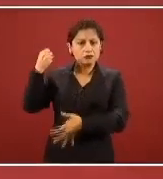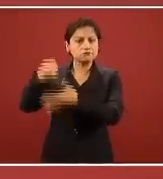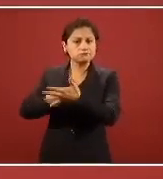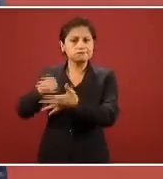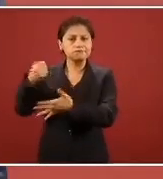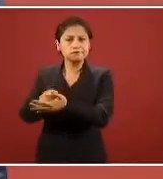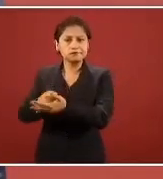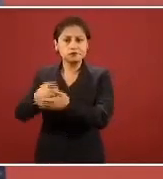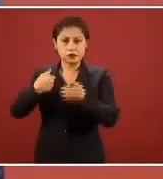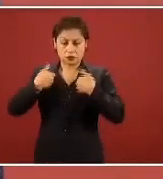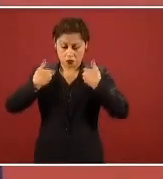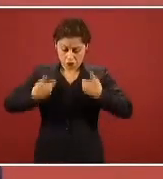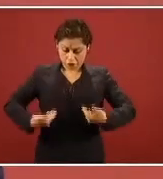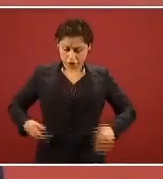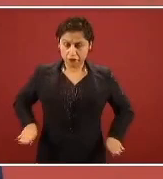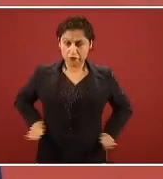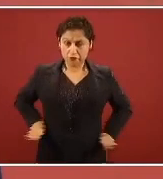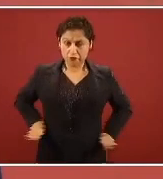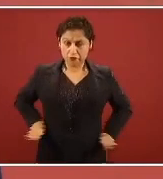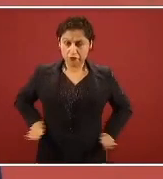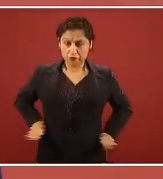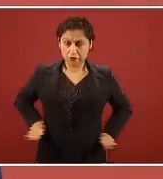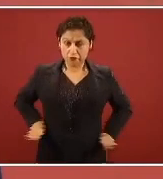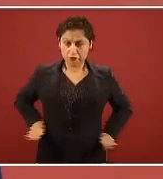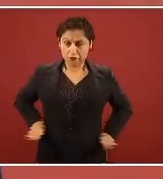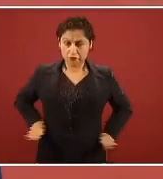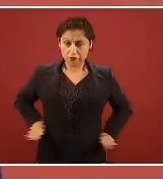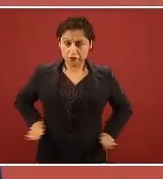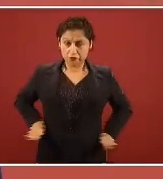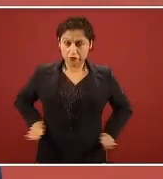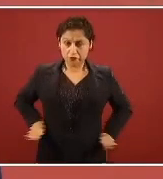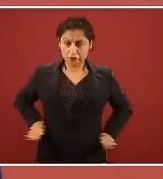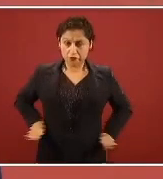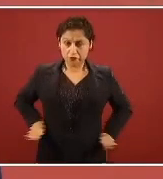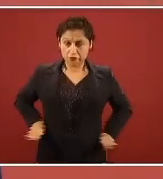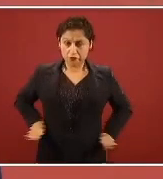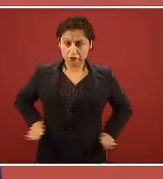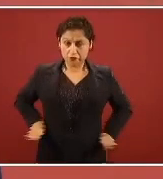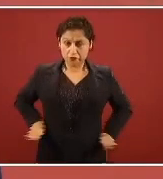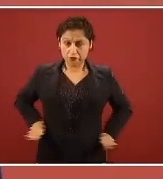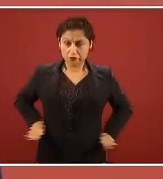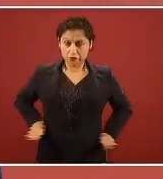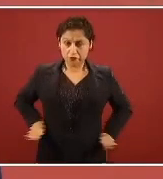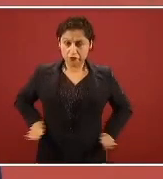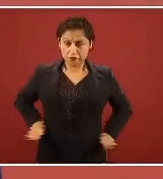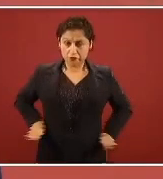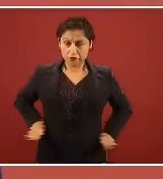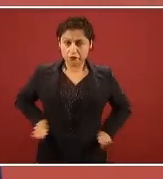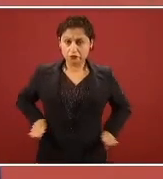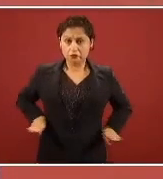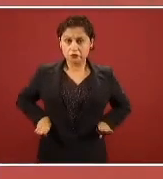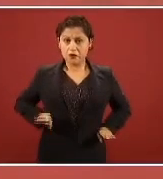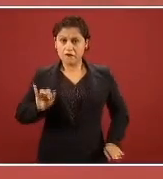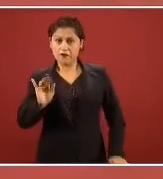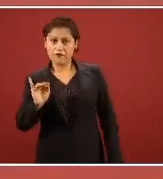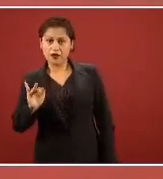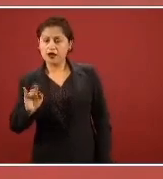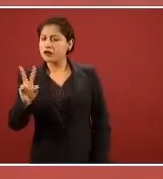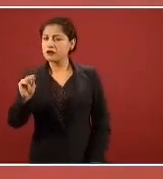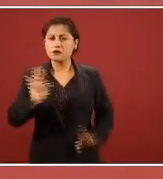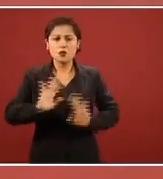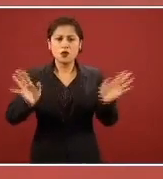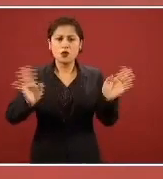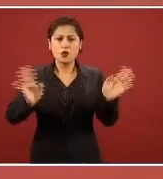Yo llevo más de 40 años luchando. I have been fighting this fight for more than 40 years. Pero, por